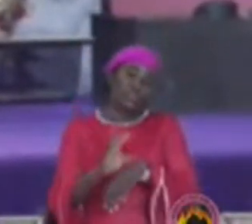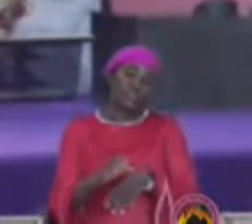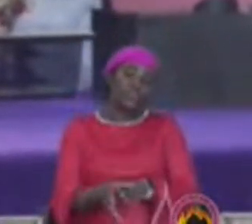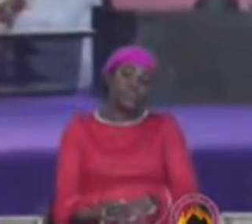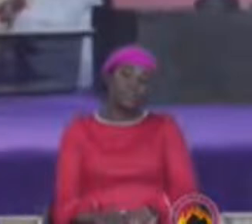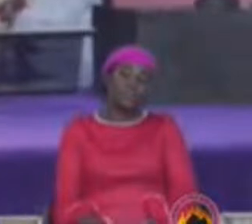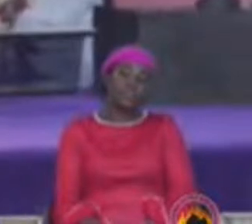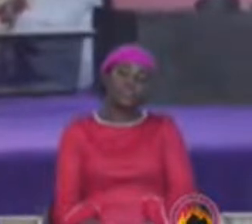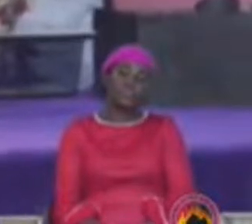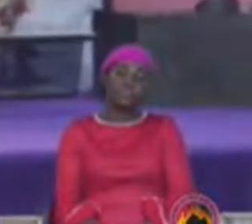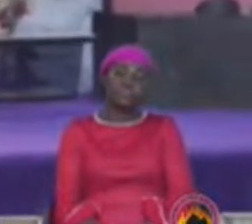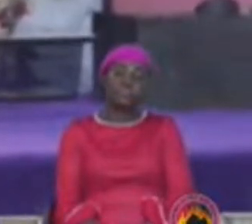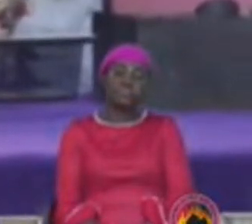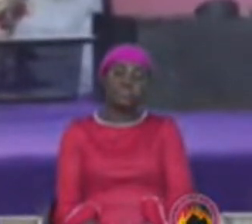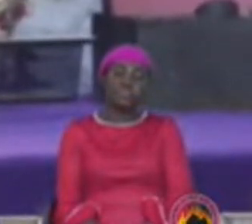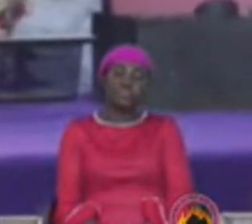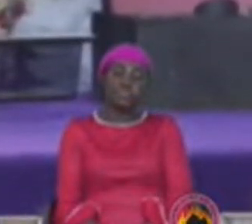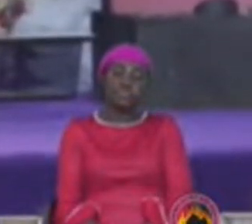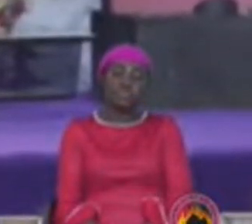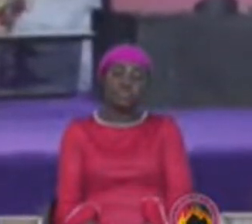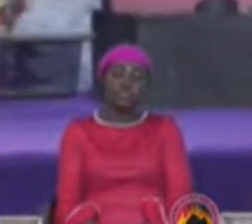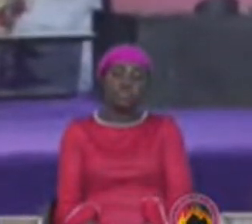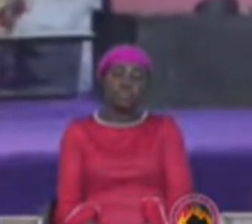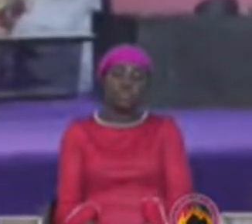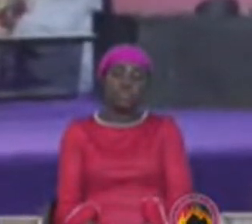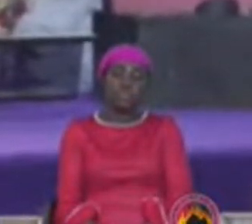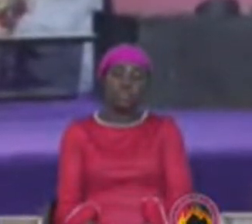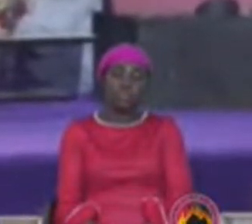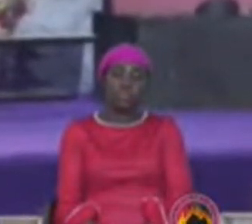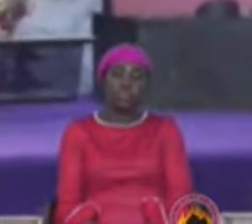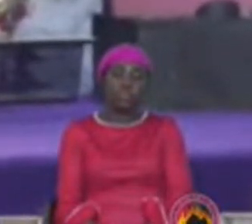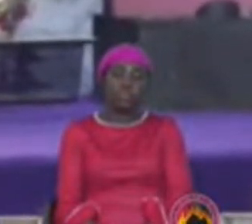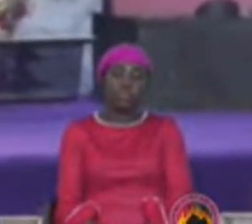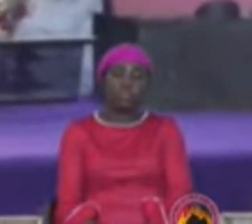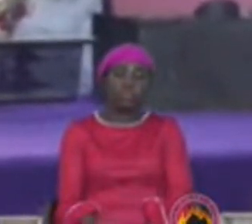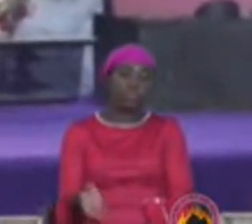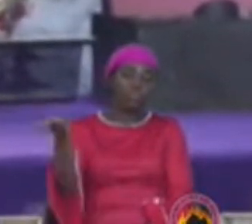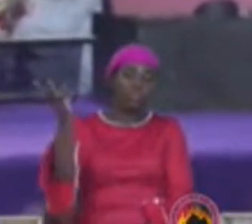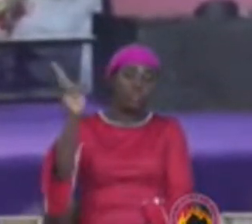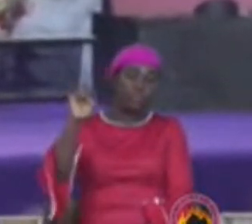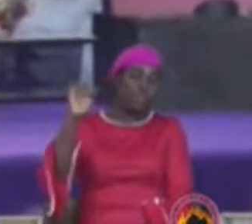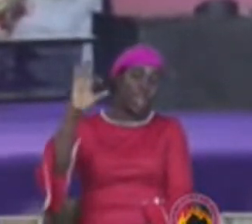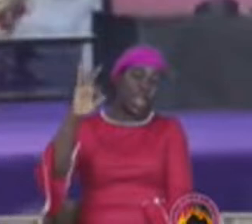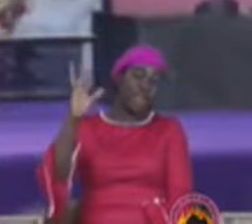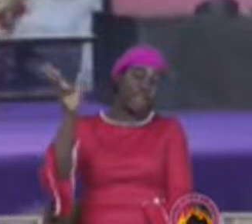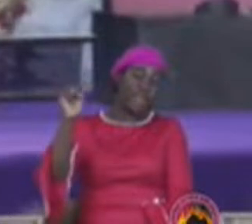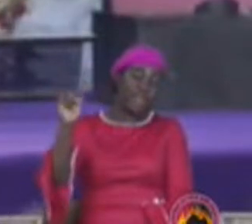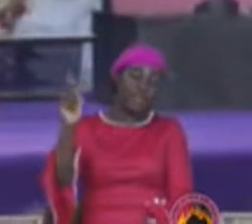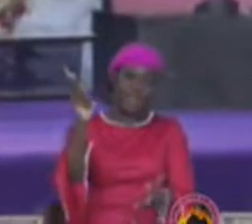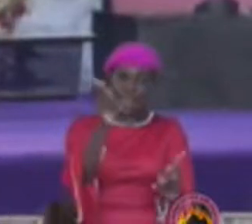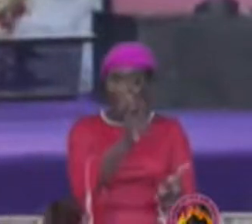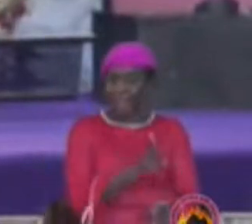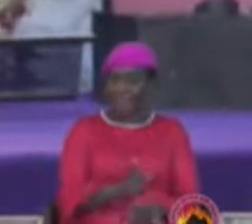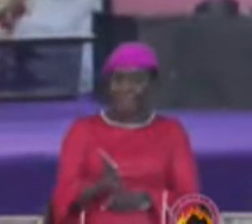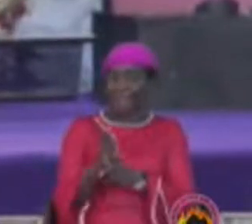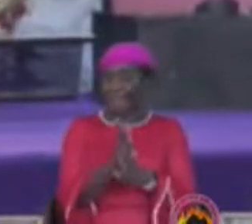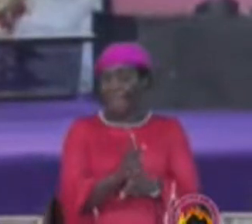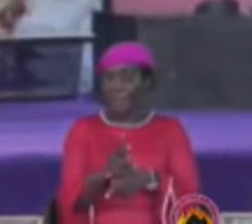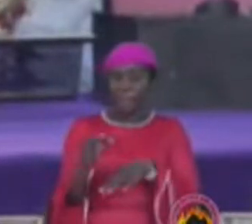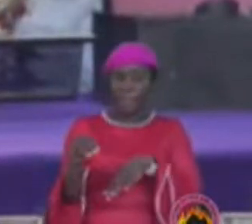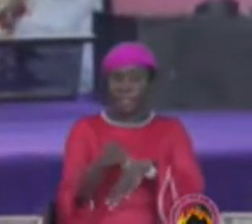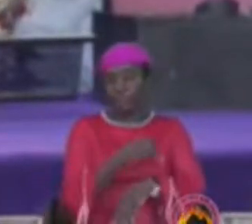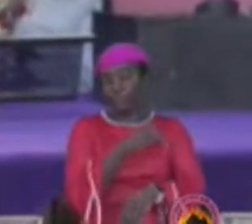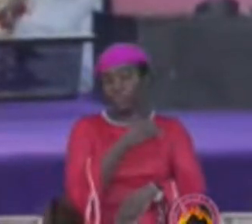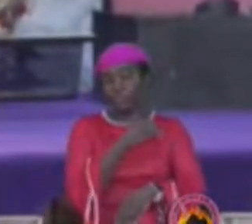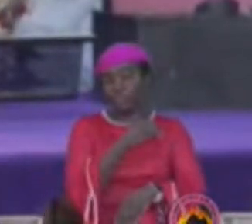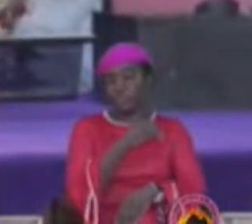ojo ose osu merin merin. MFM Welfare Ministry International Headquarters has secured a grant